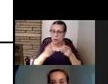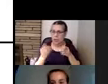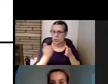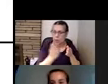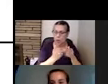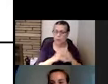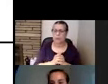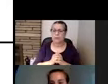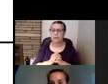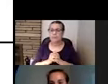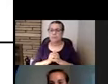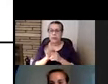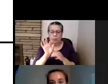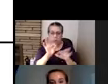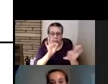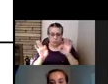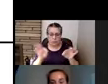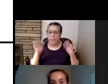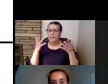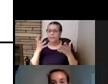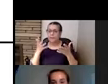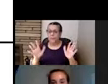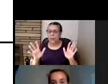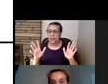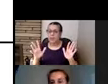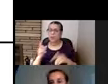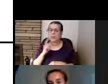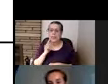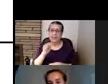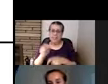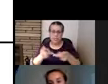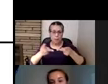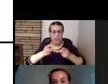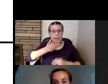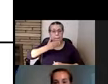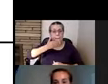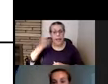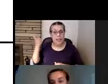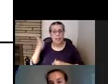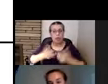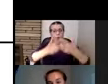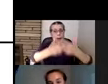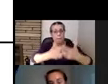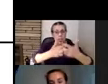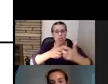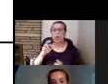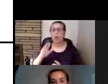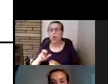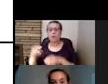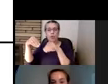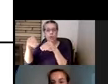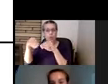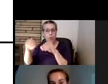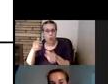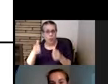After selecting these stops and stations, we looked at whether these locations are better suited for a fare vending machine or retailer.